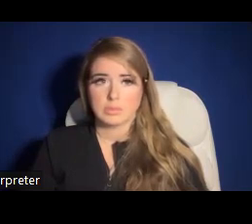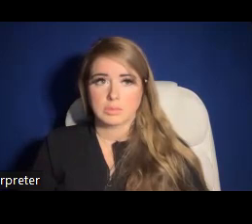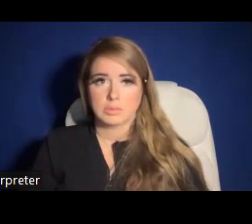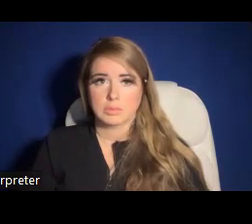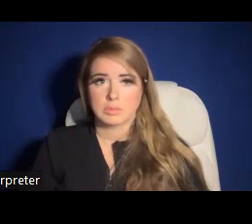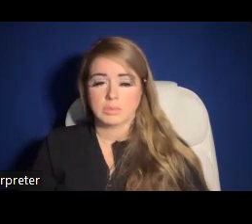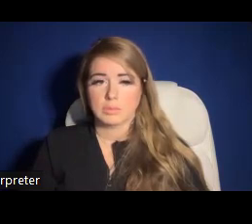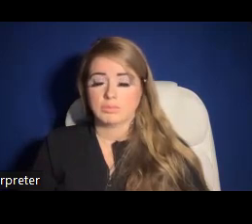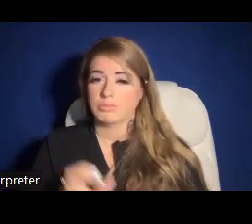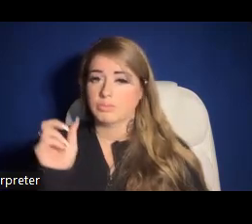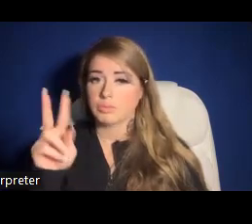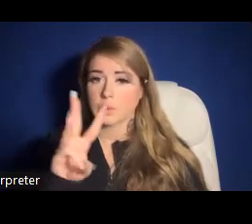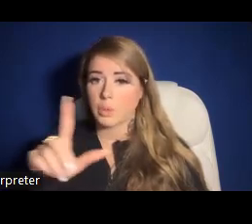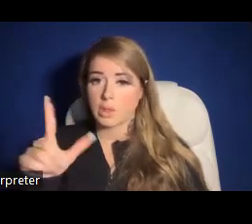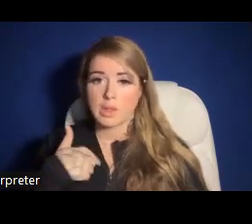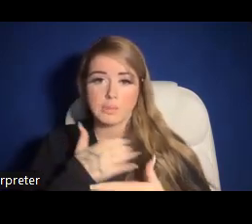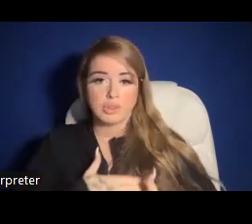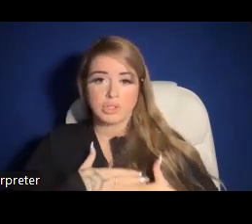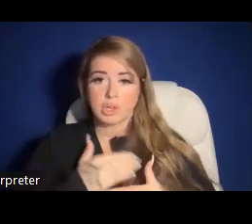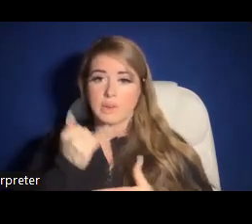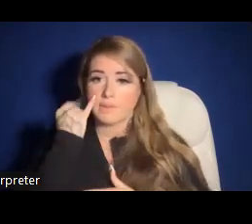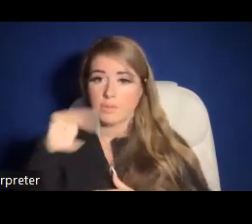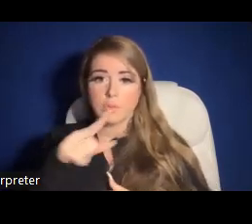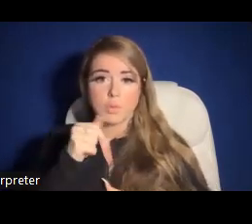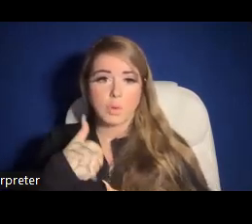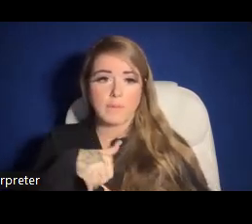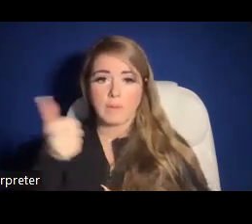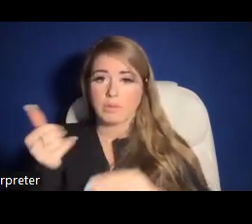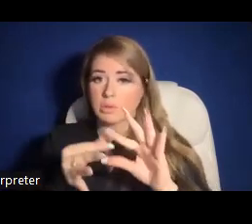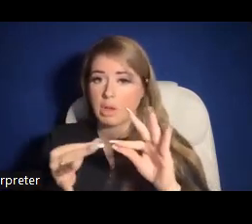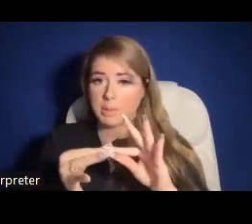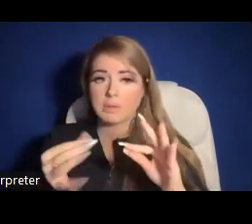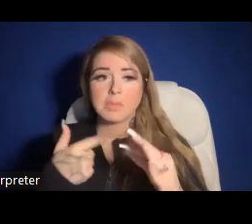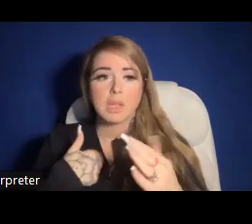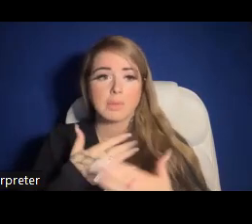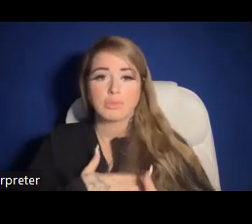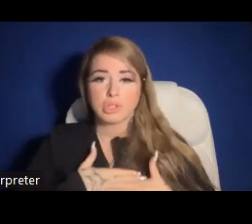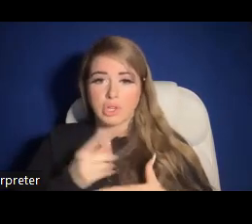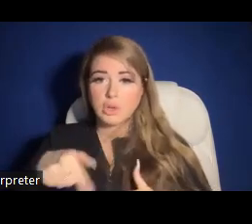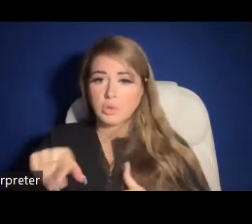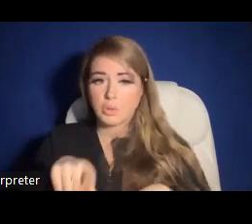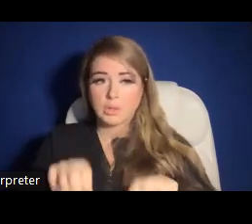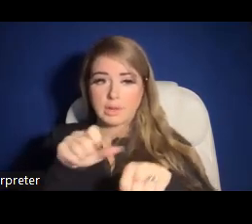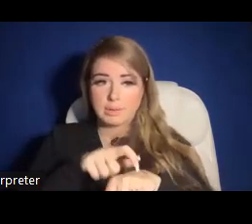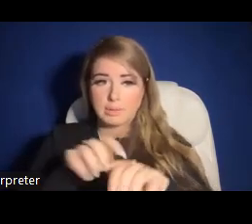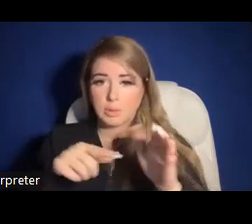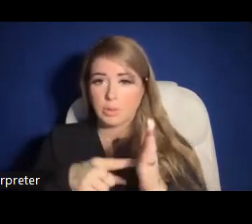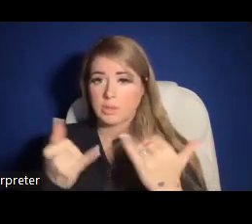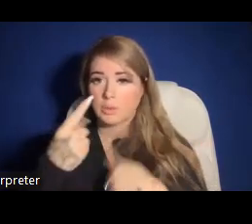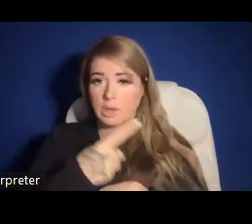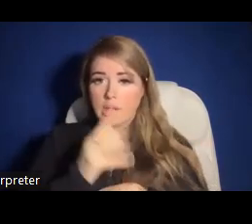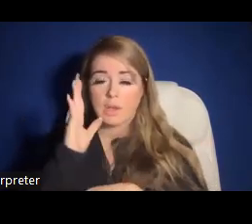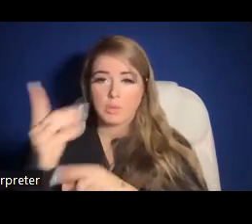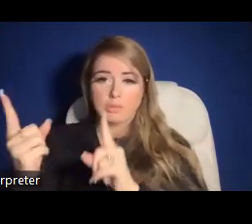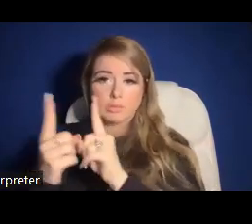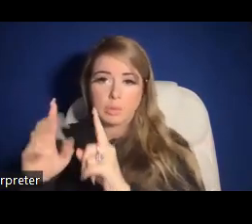All right. Well, I appreciate if anybody doesn't have anything else. I appreciate you guys taking the time to do this today. I will get with Megan.